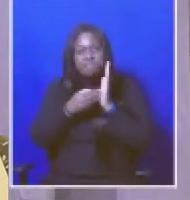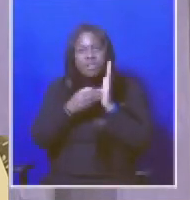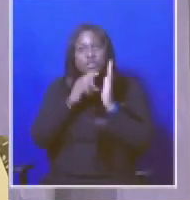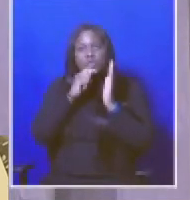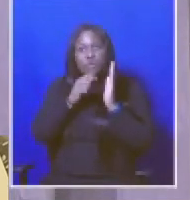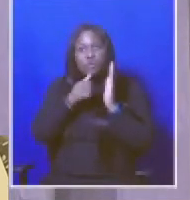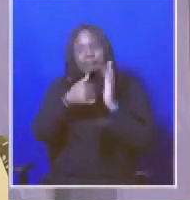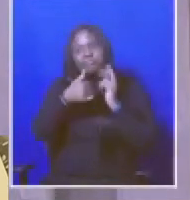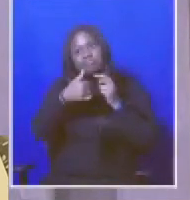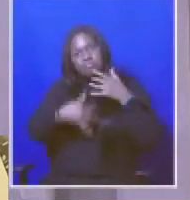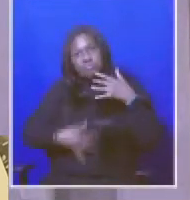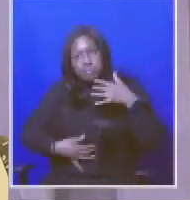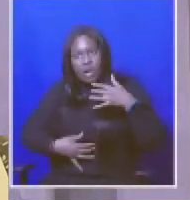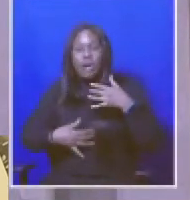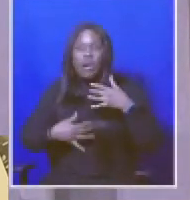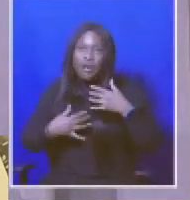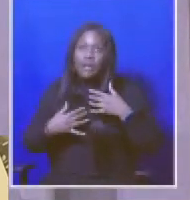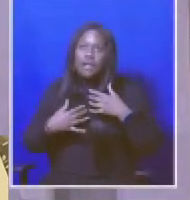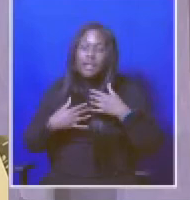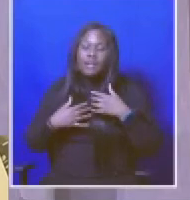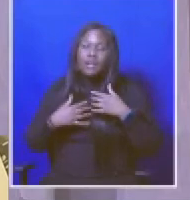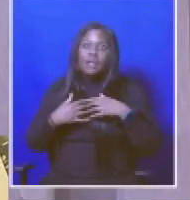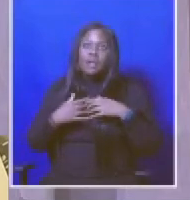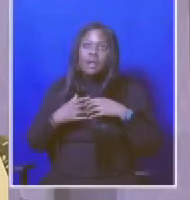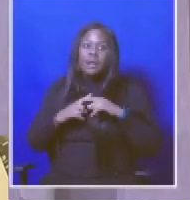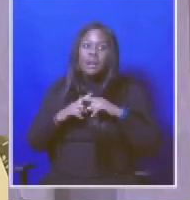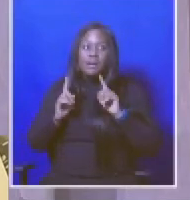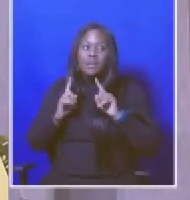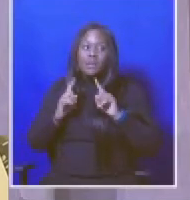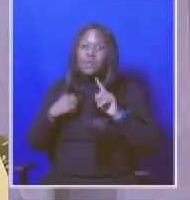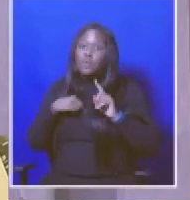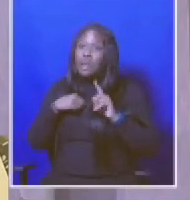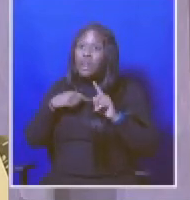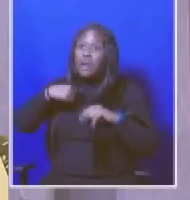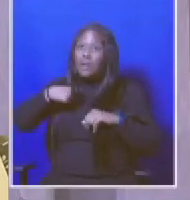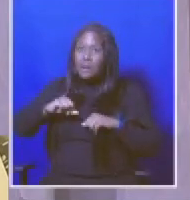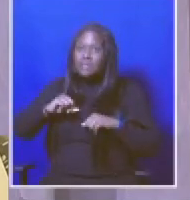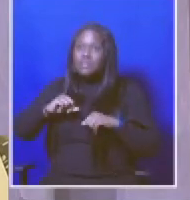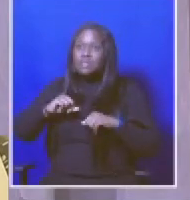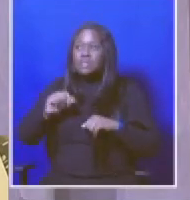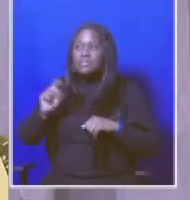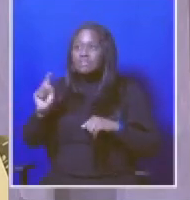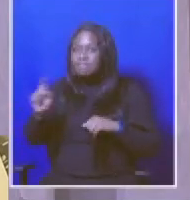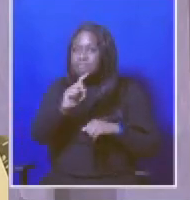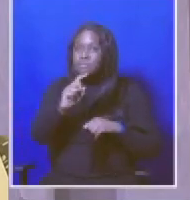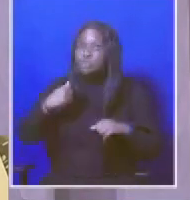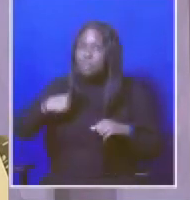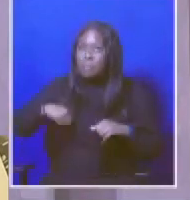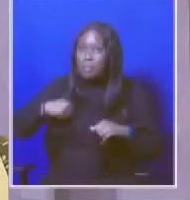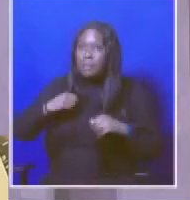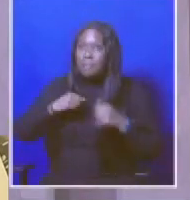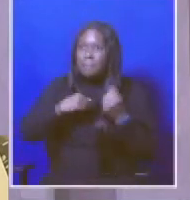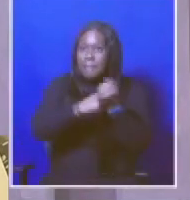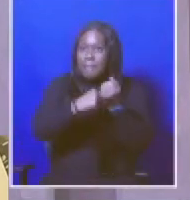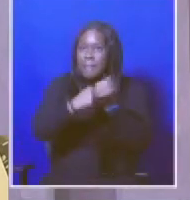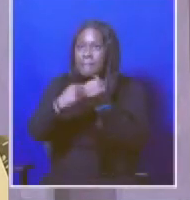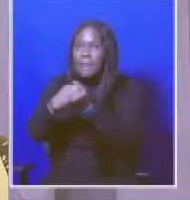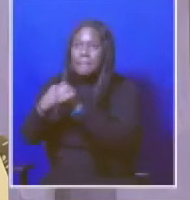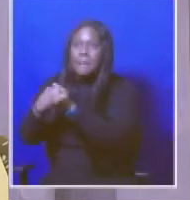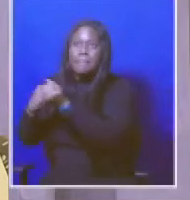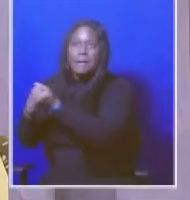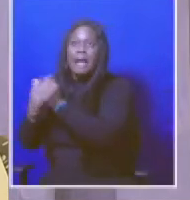what we are doing to support municipalities through